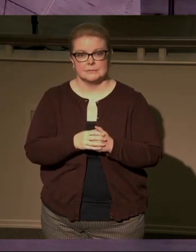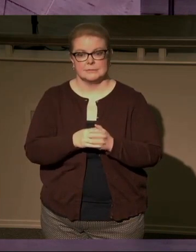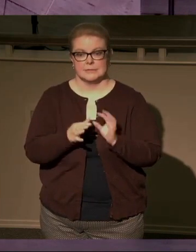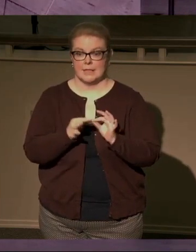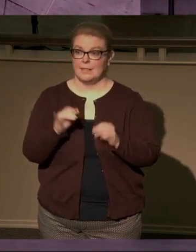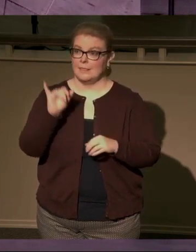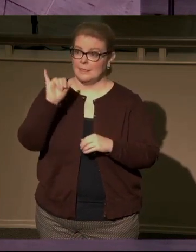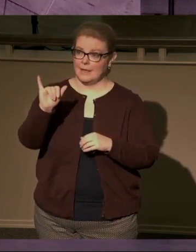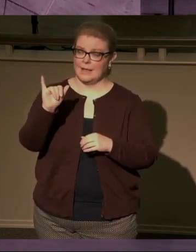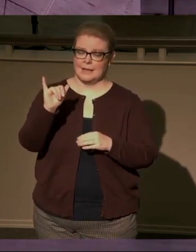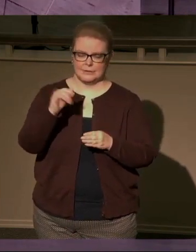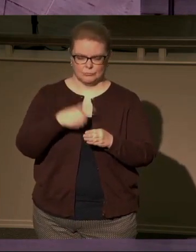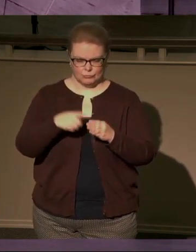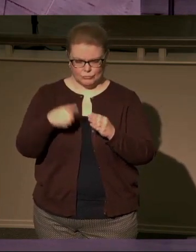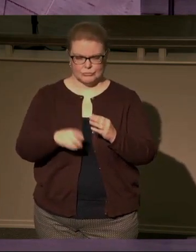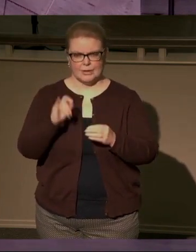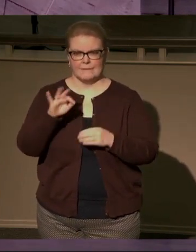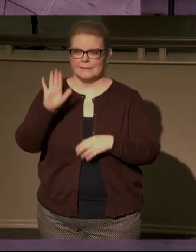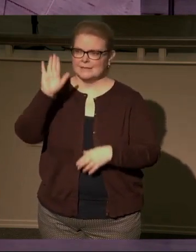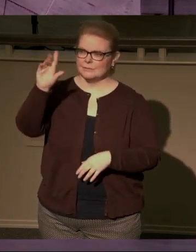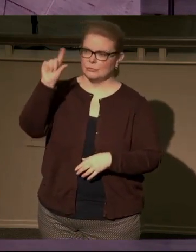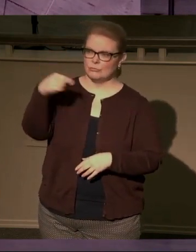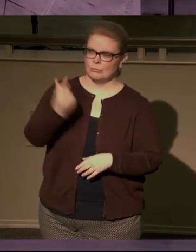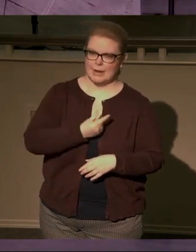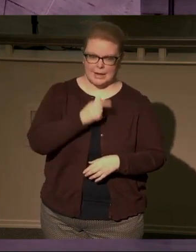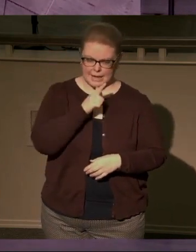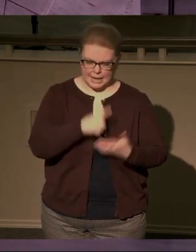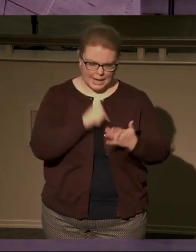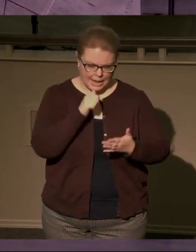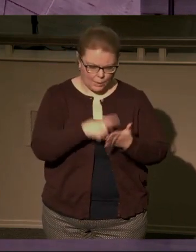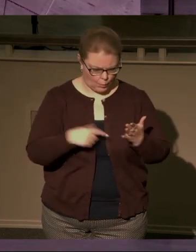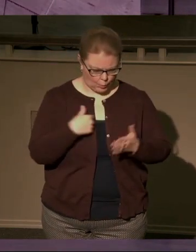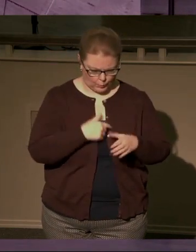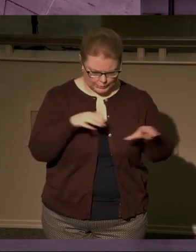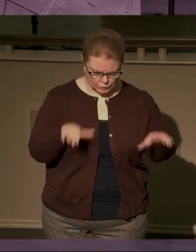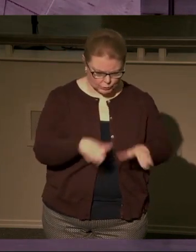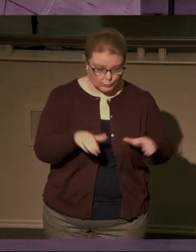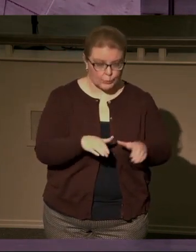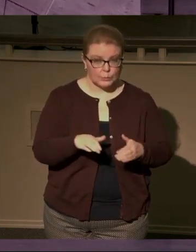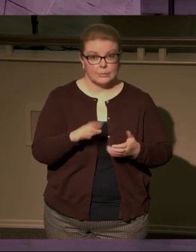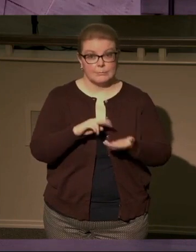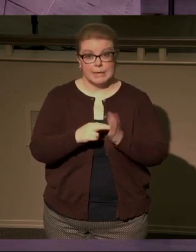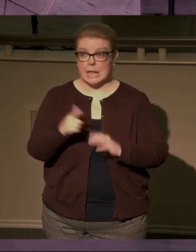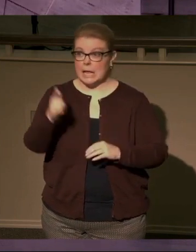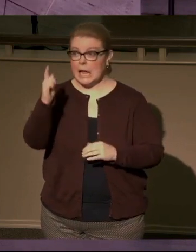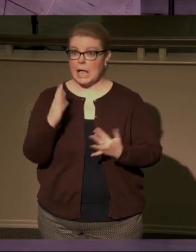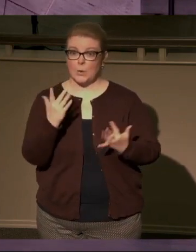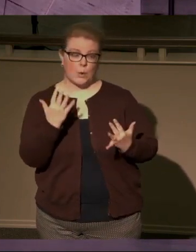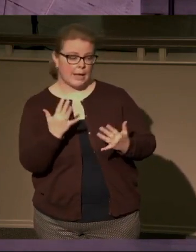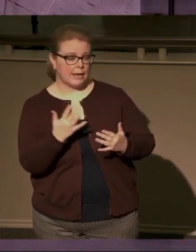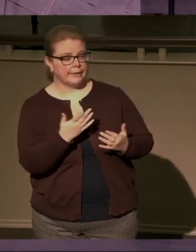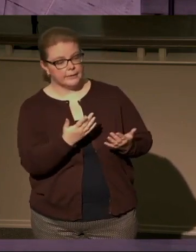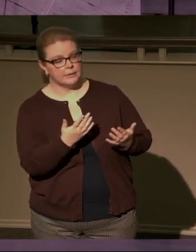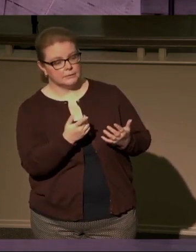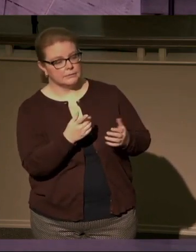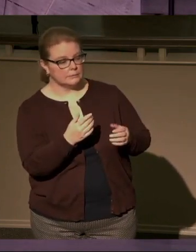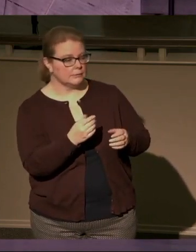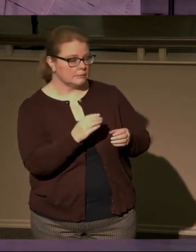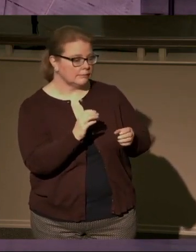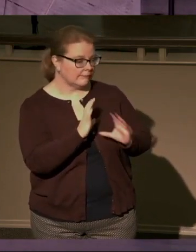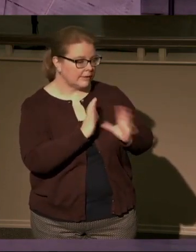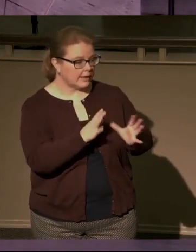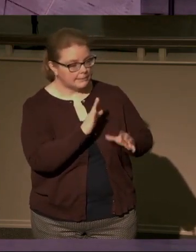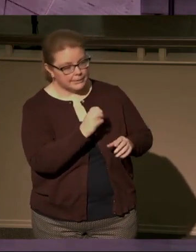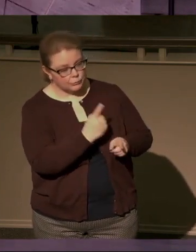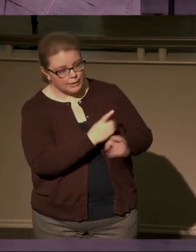of his grace, not a product of our earning. So God wasn't waiting for us to get it together, answer the who am I question, become